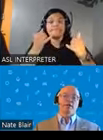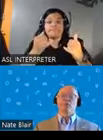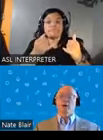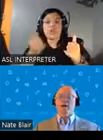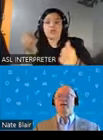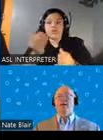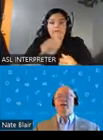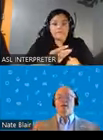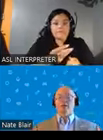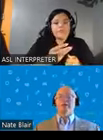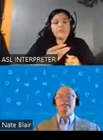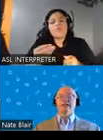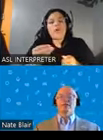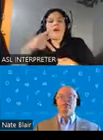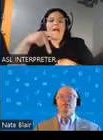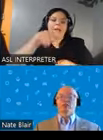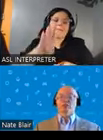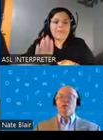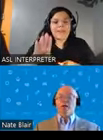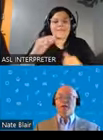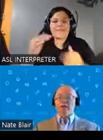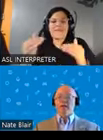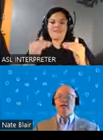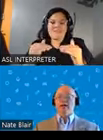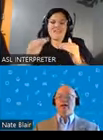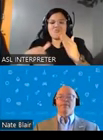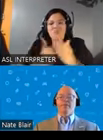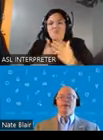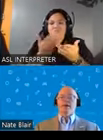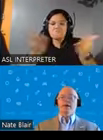PV, wind, and utility scale resources broadly